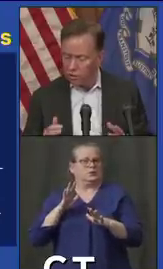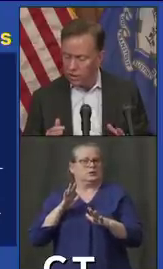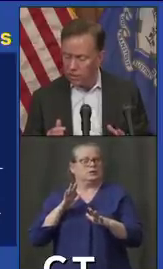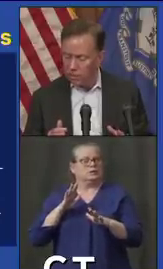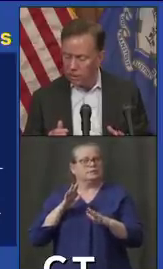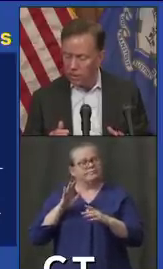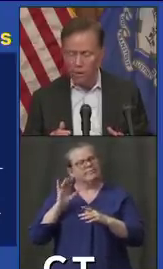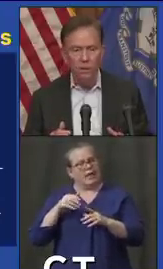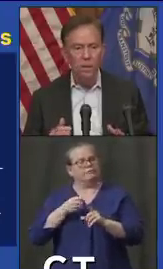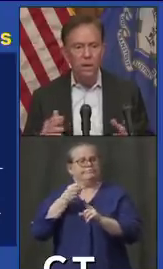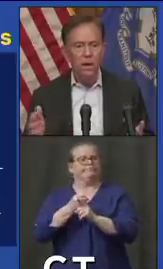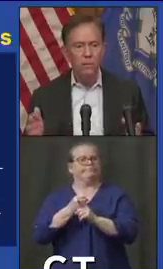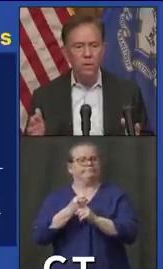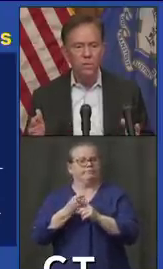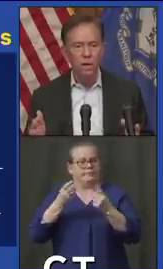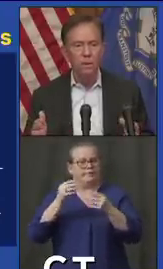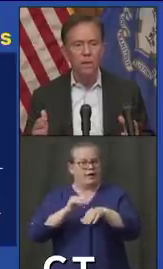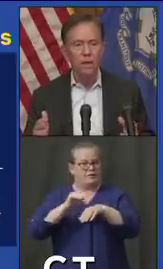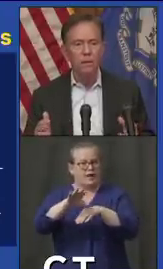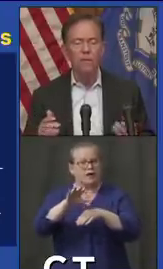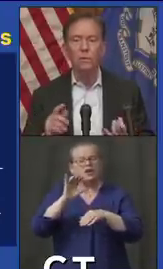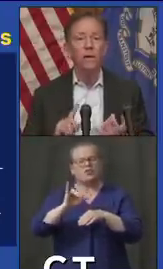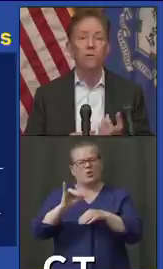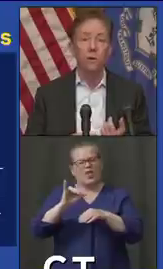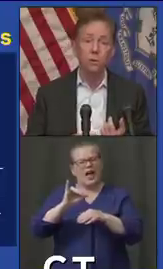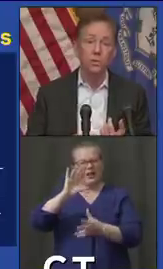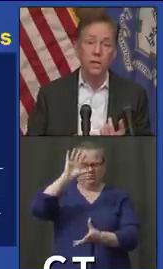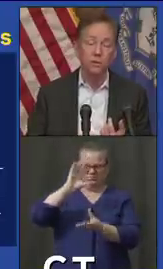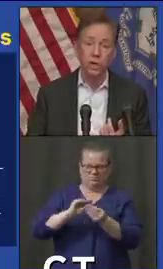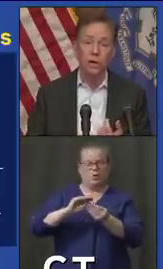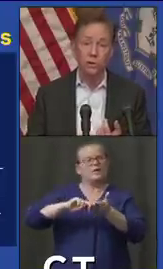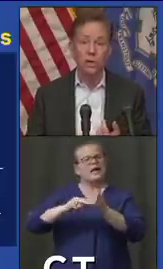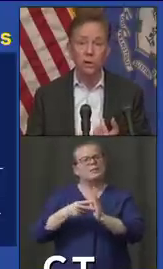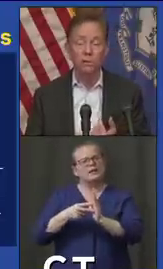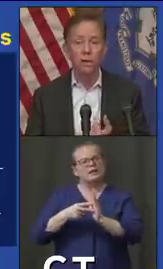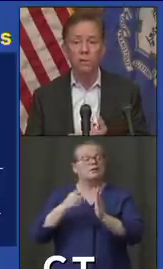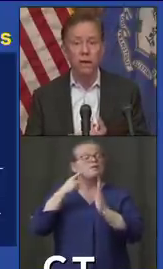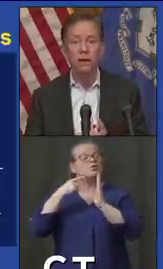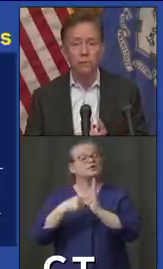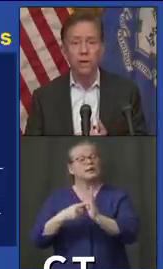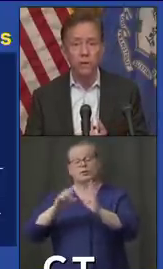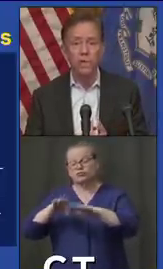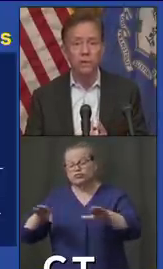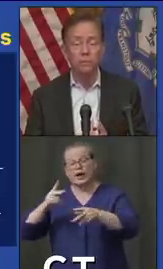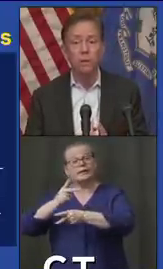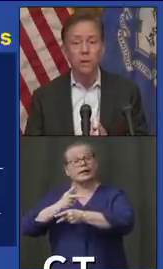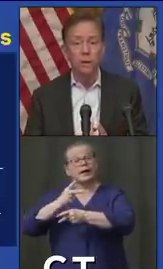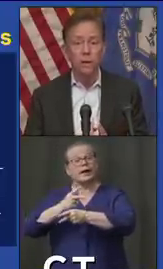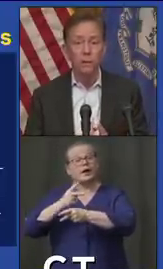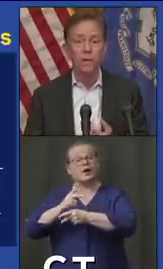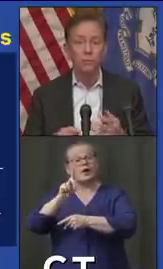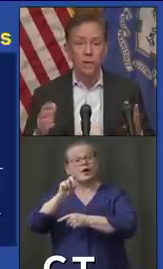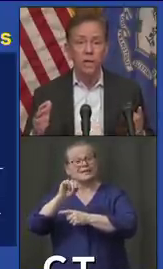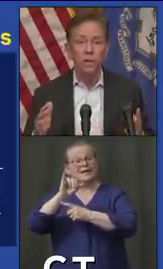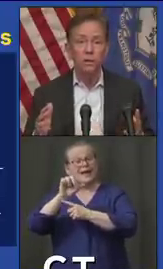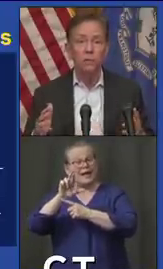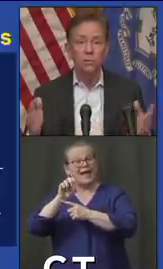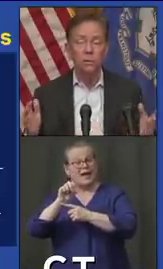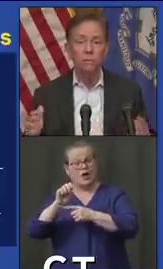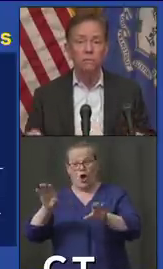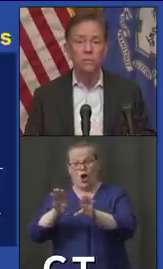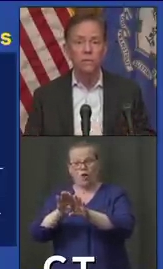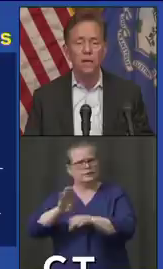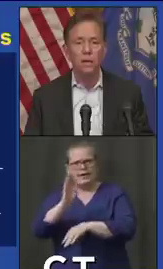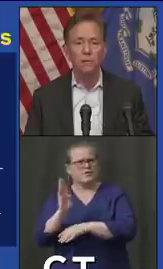overall GDP there. And what does that mean? That means we never closed down childcare. Thankfully, we didn't, because we needed